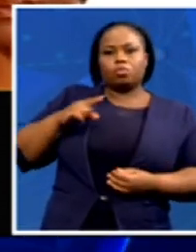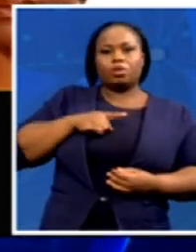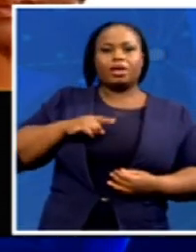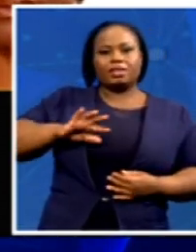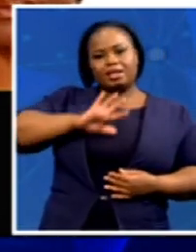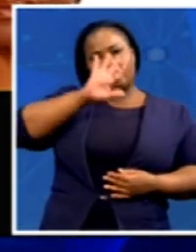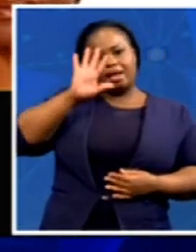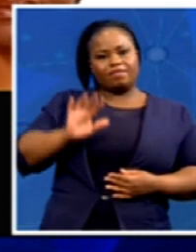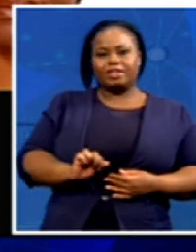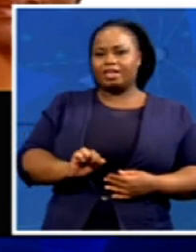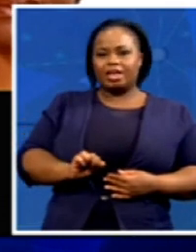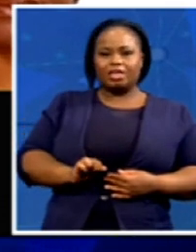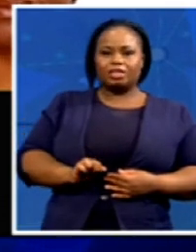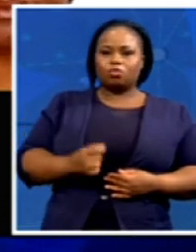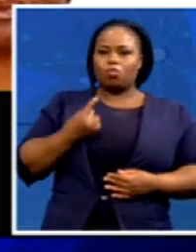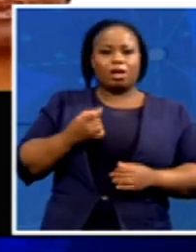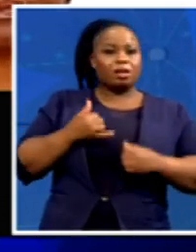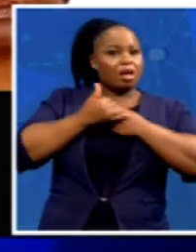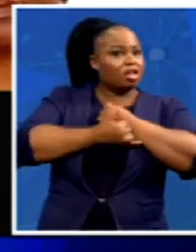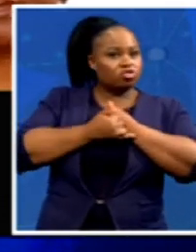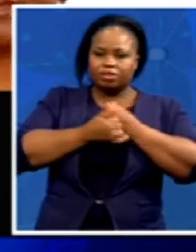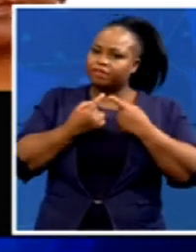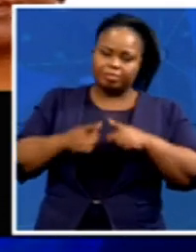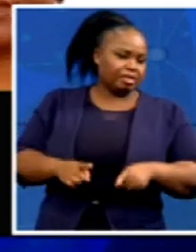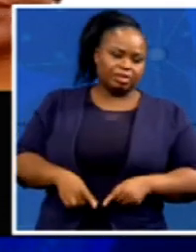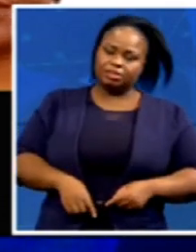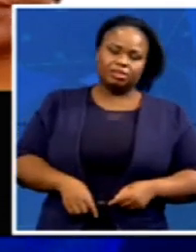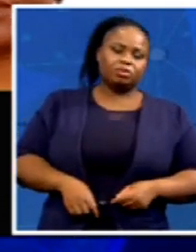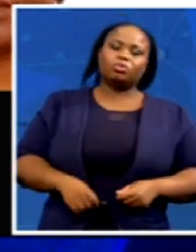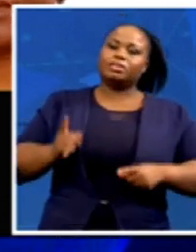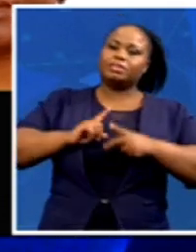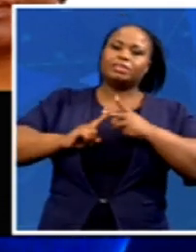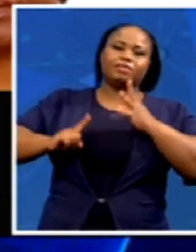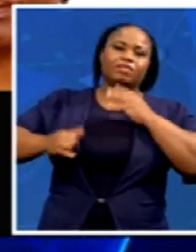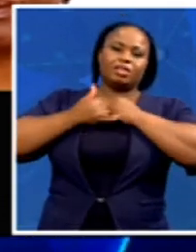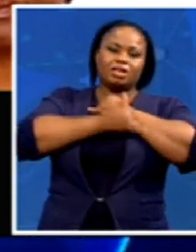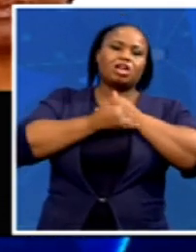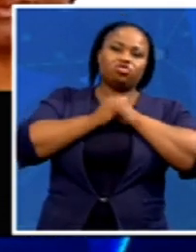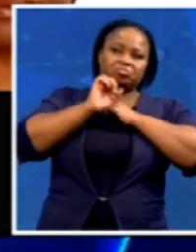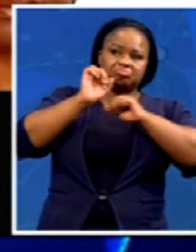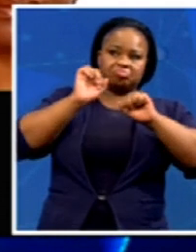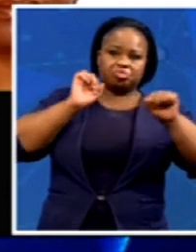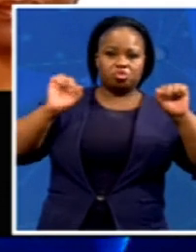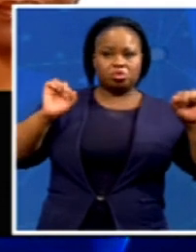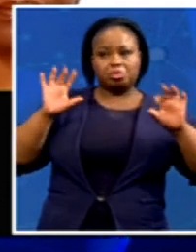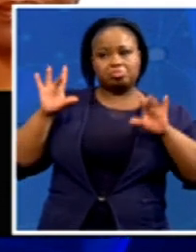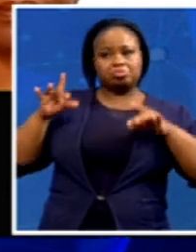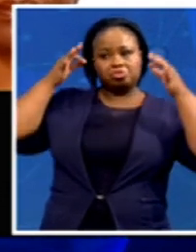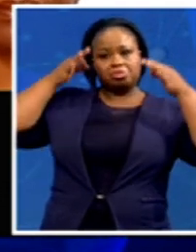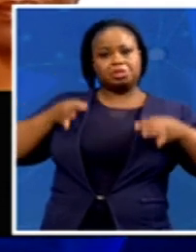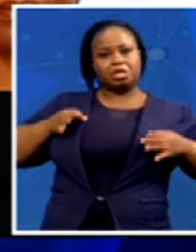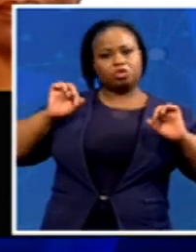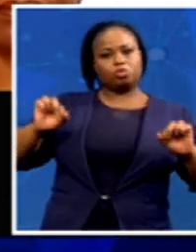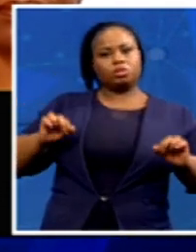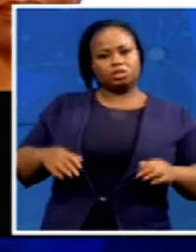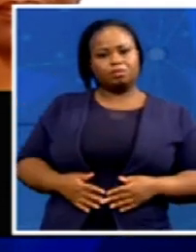states. Our advice for that to member states who have succeeded in scaling up